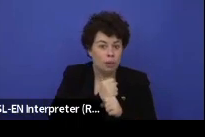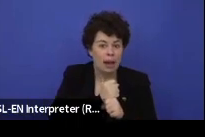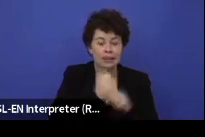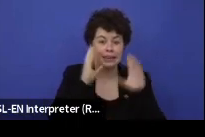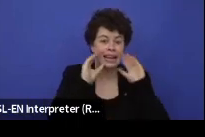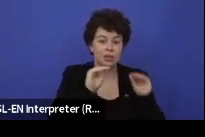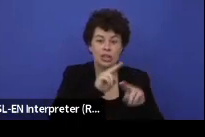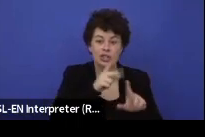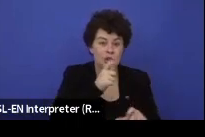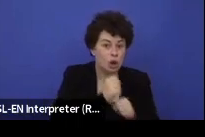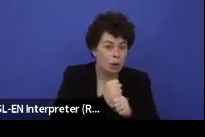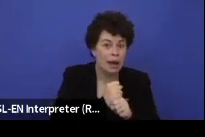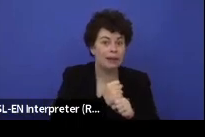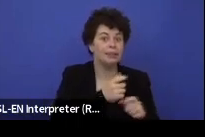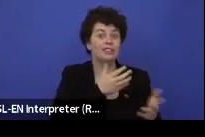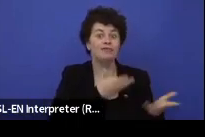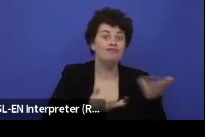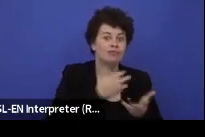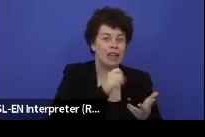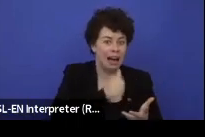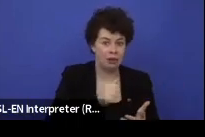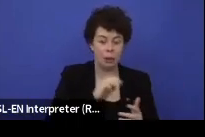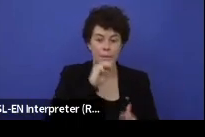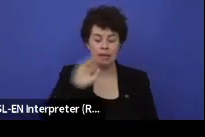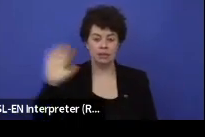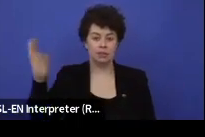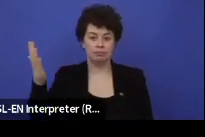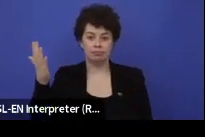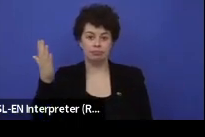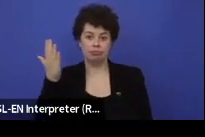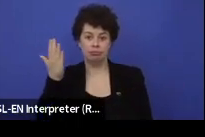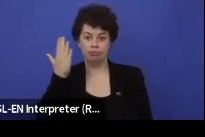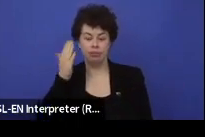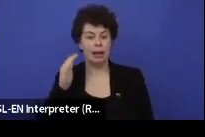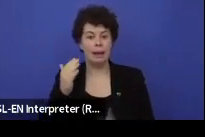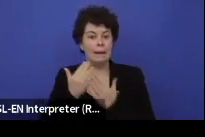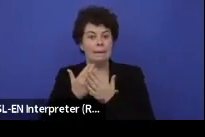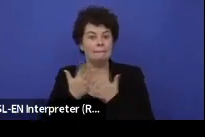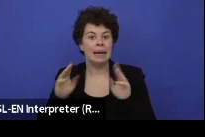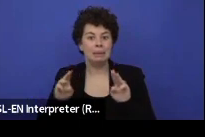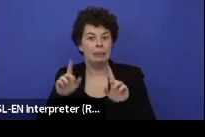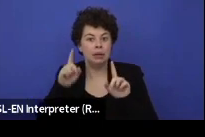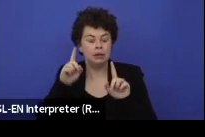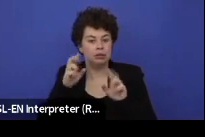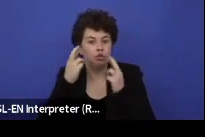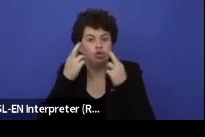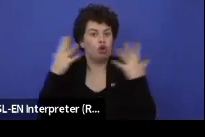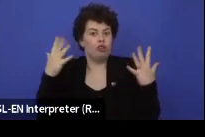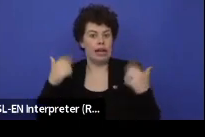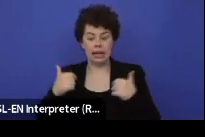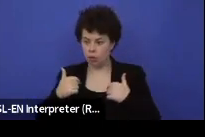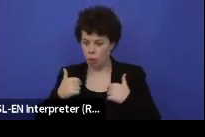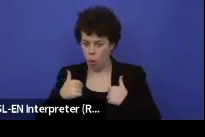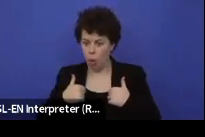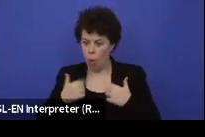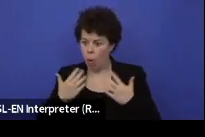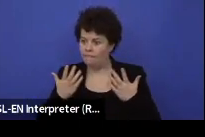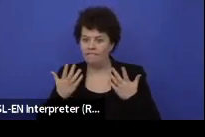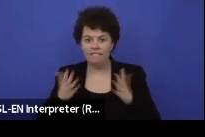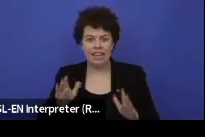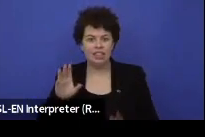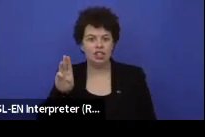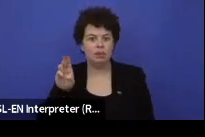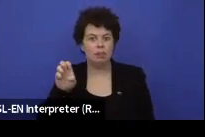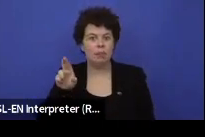it, quite often people don't actually realise that they're already in perimenopause until they have been for some time,